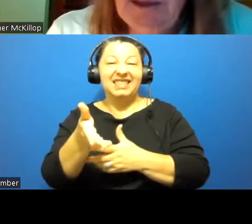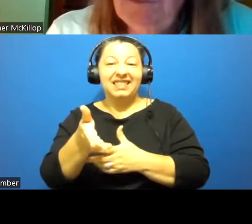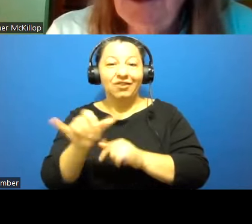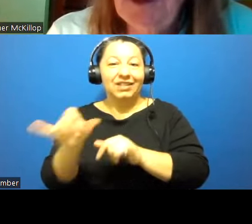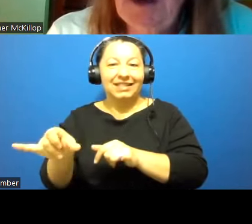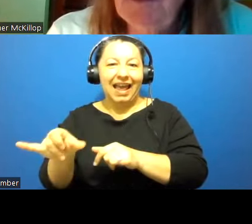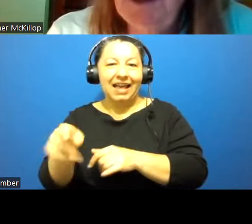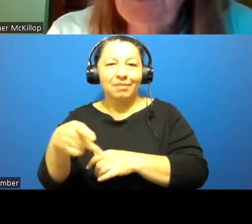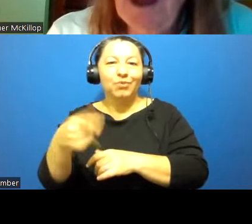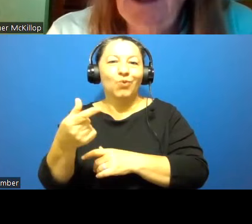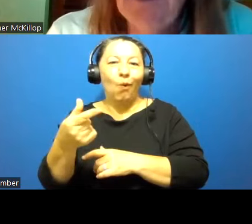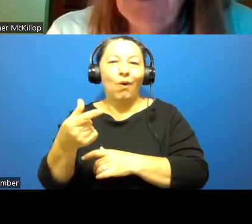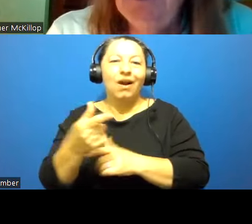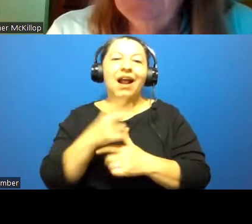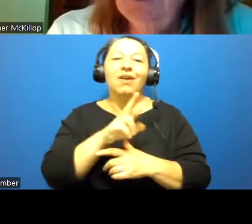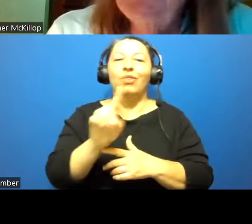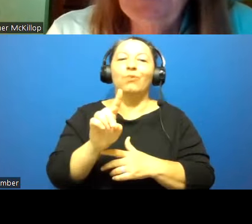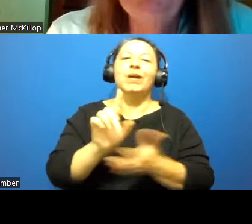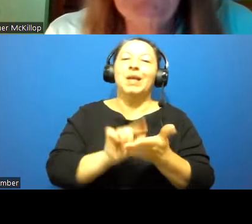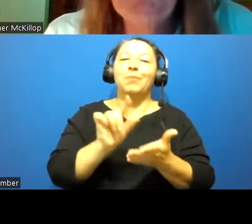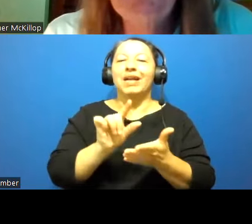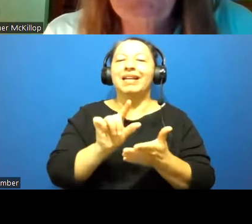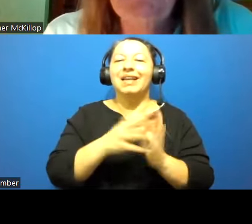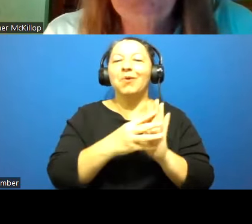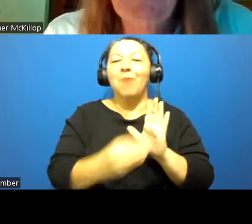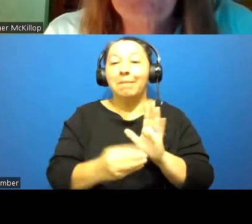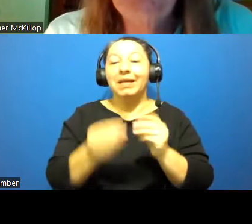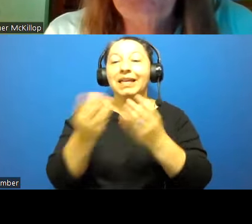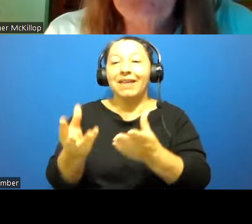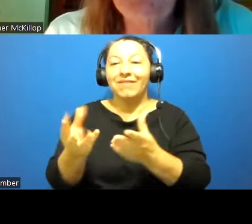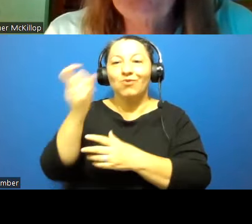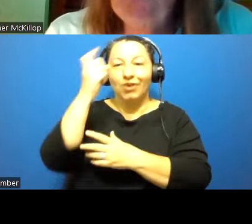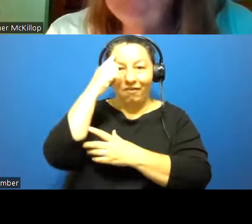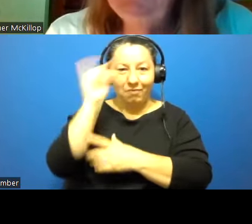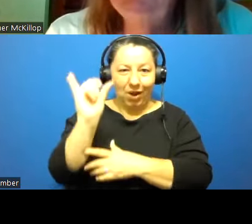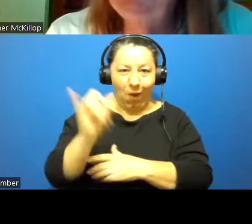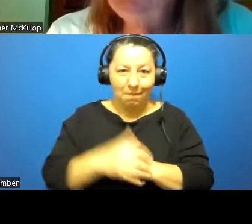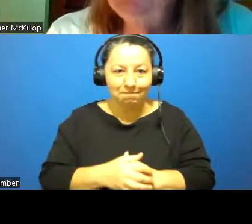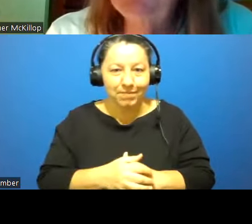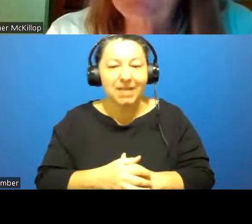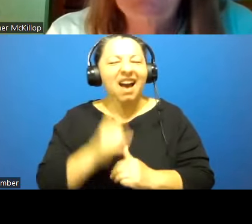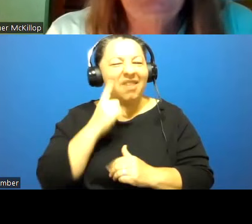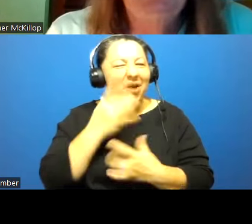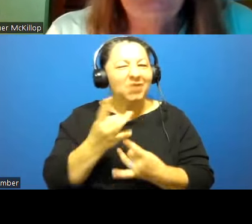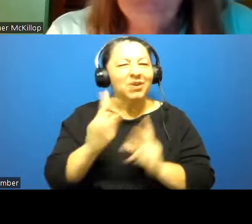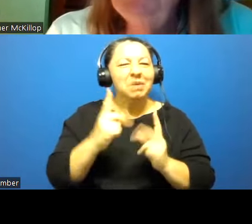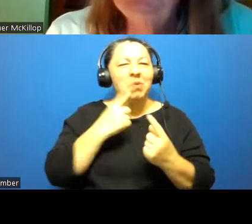replica given to the government as well. I thought it was interesting that people have told me when they